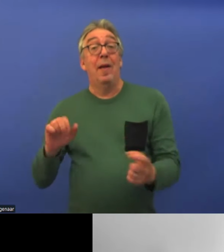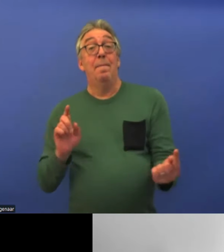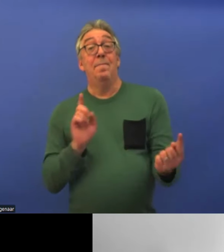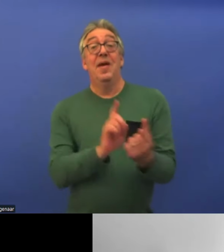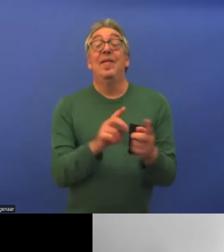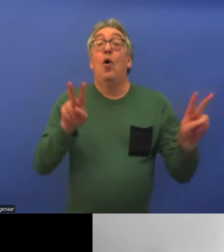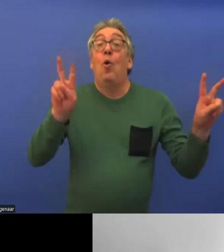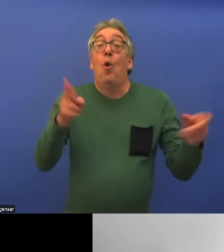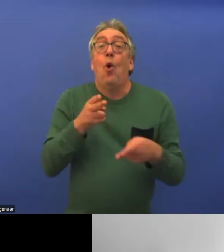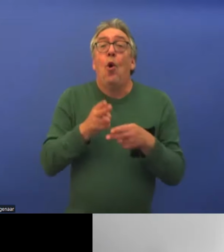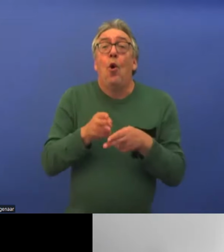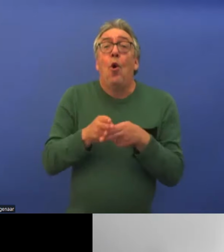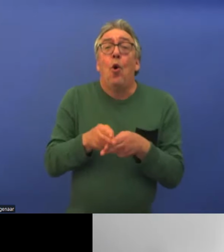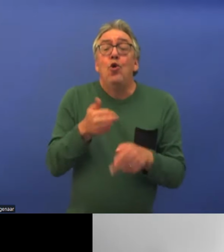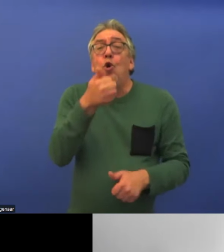private briefing